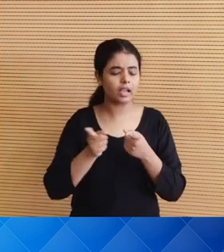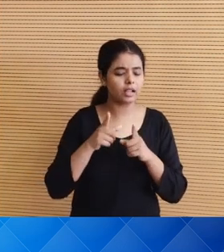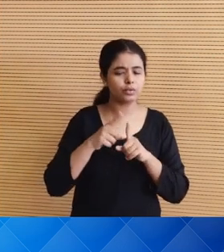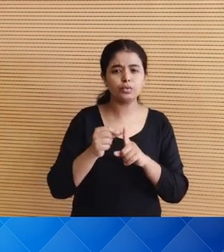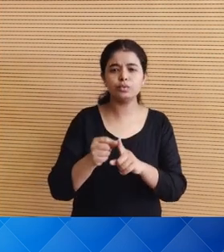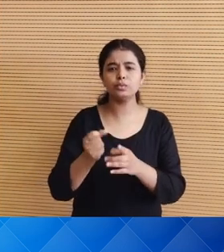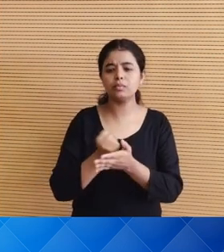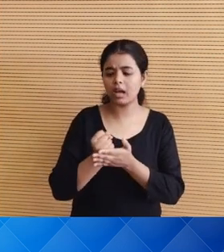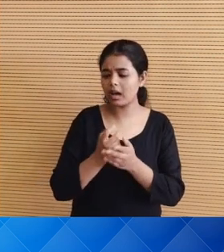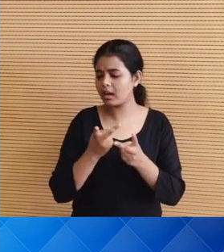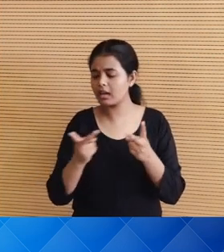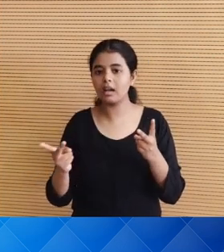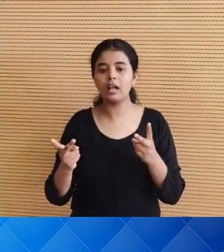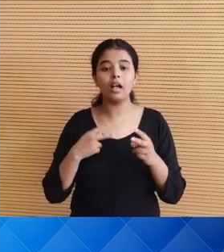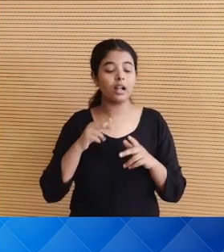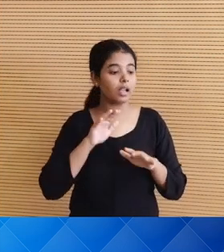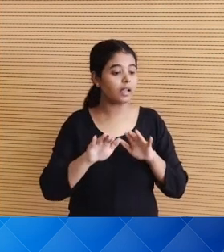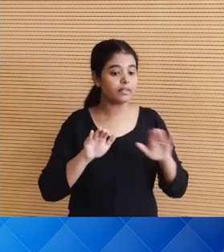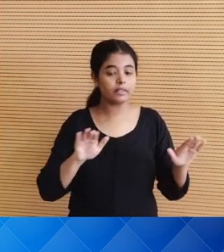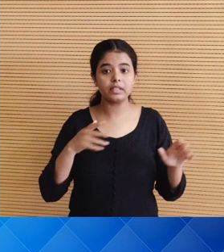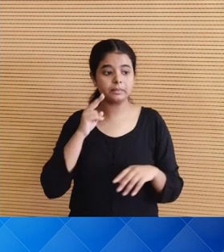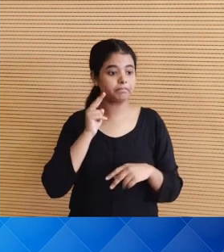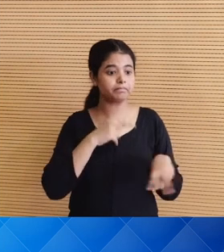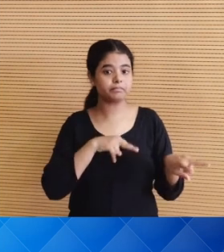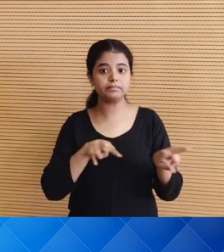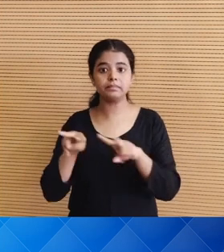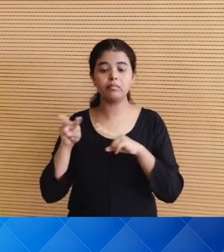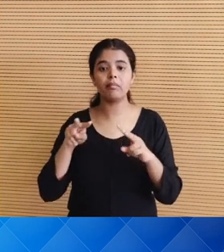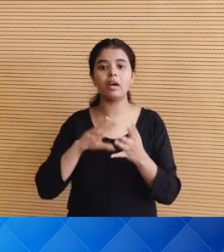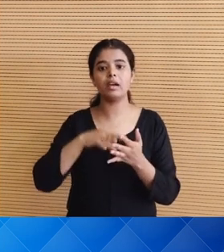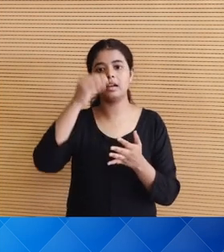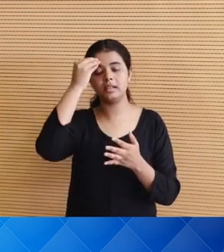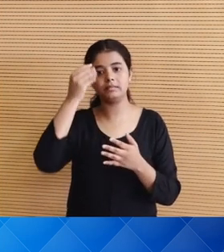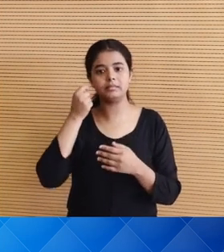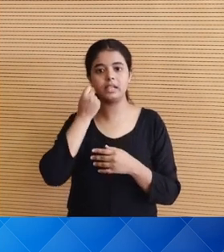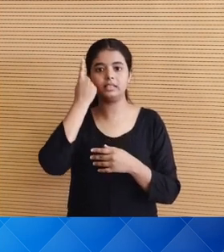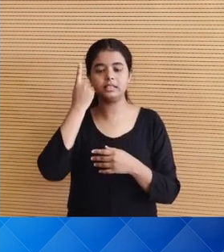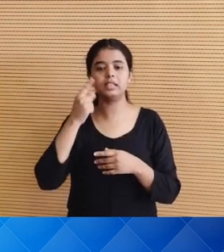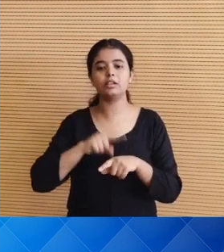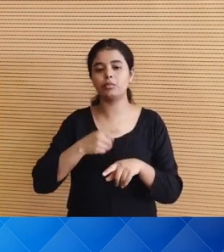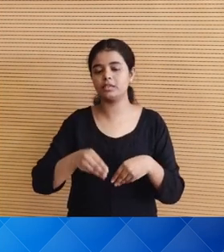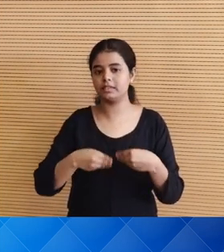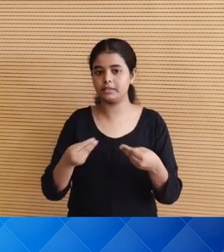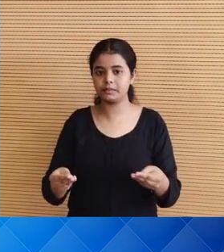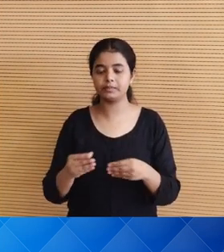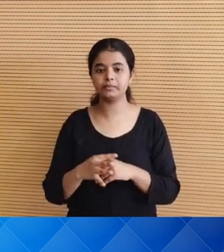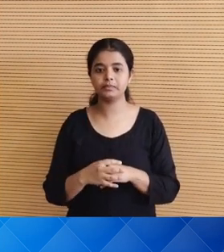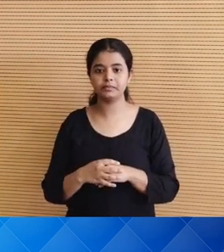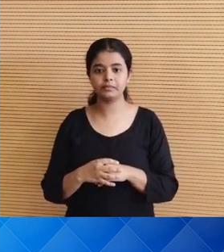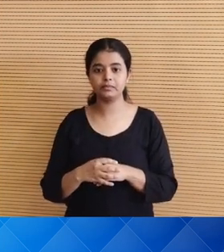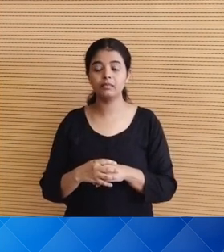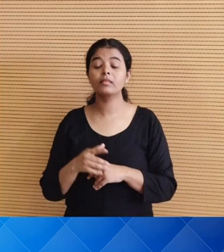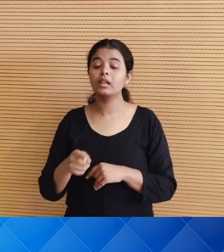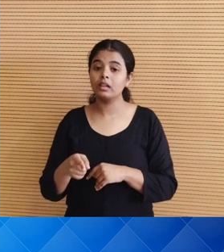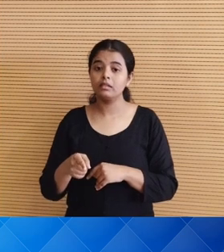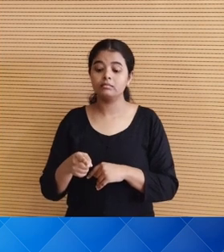then experience the phenomena around is very important. So opportunities should also be given to the children for this. And this should happen